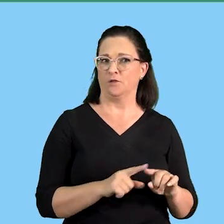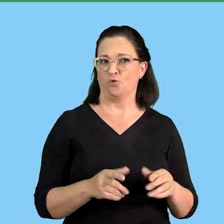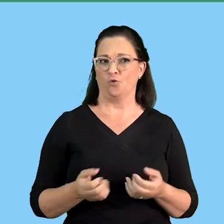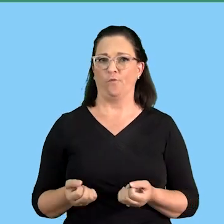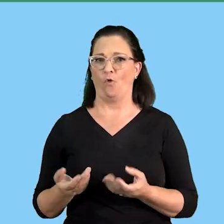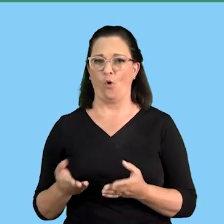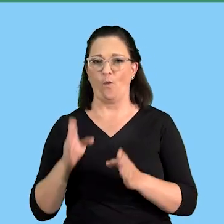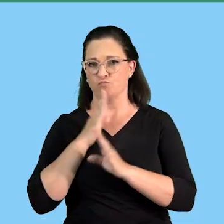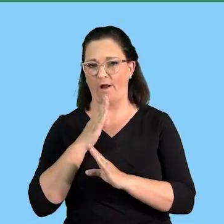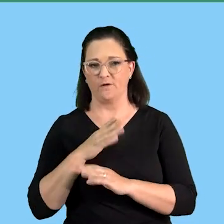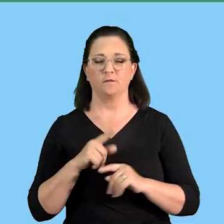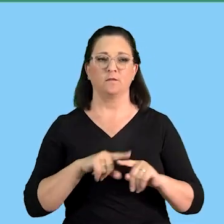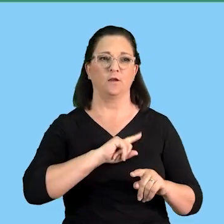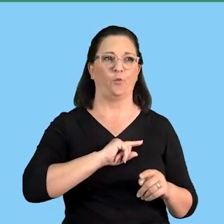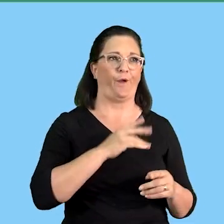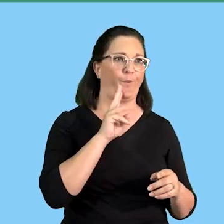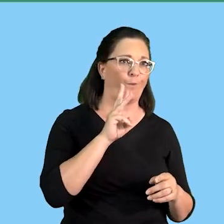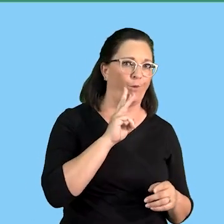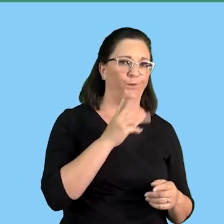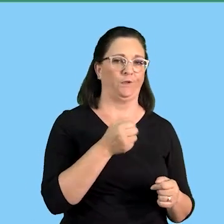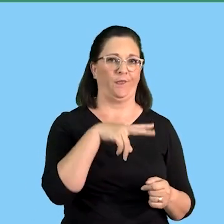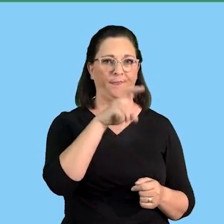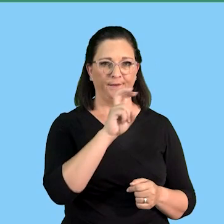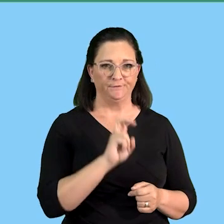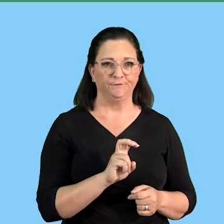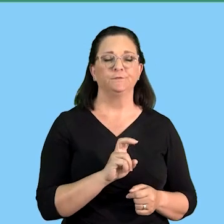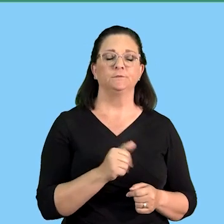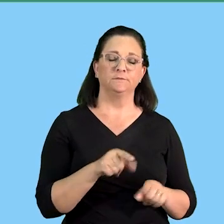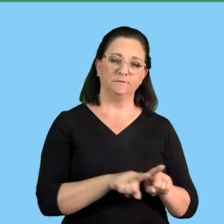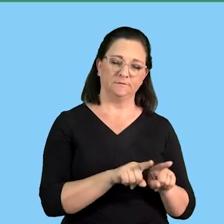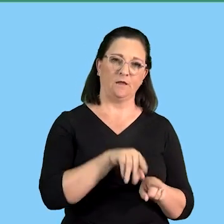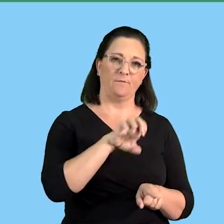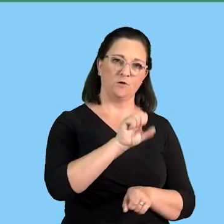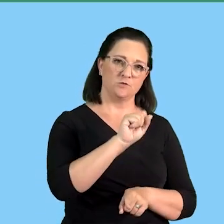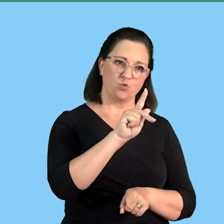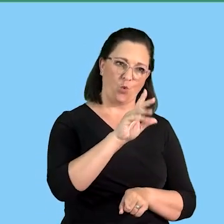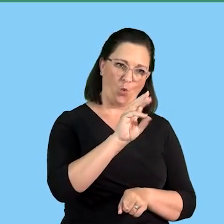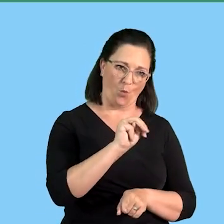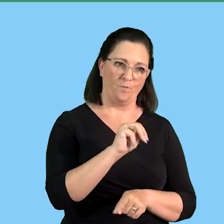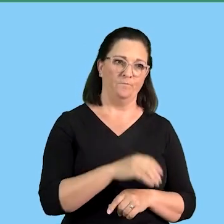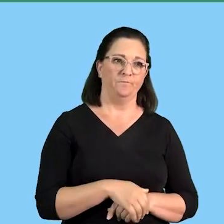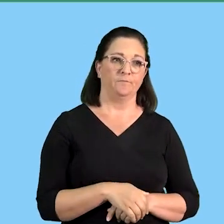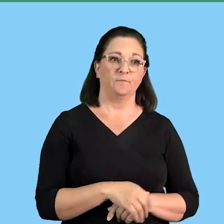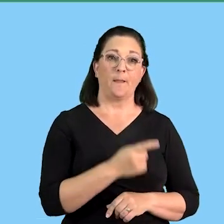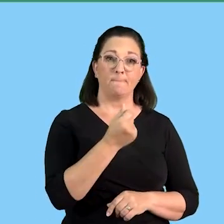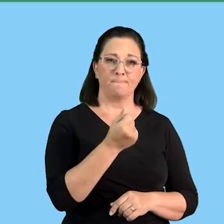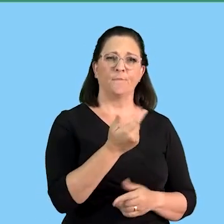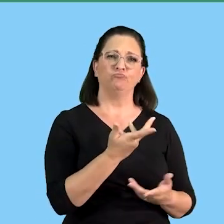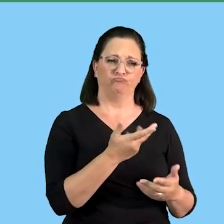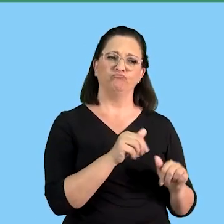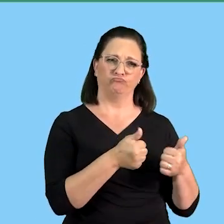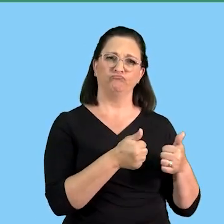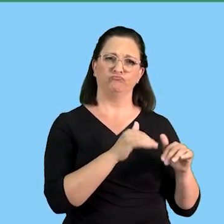the water, like the electricity that is being provided by Eskom. And then you have prices are kept